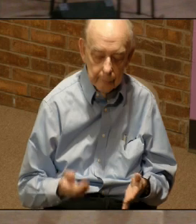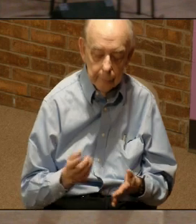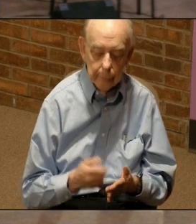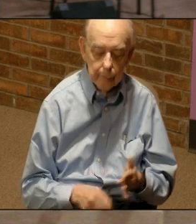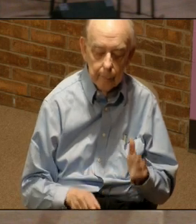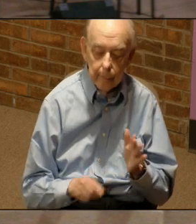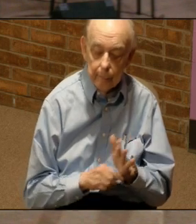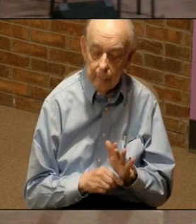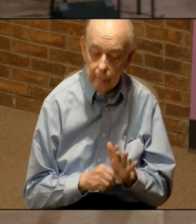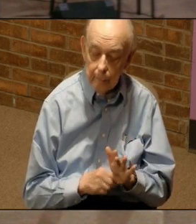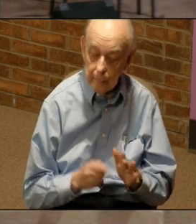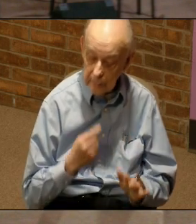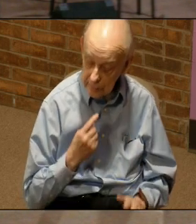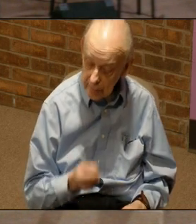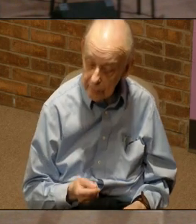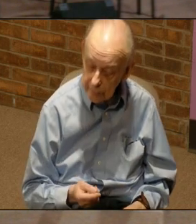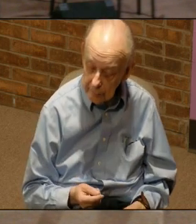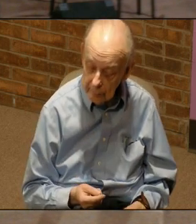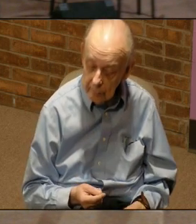the scriptures says.